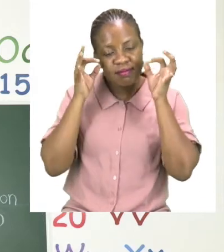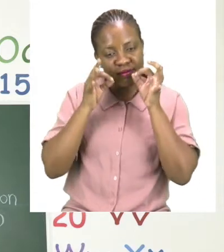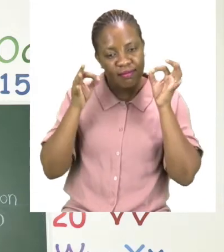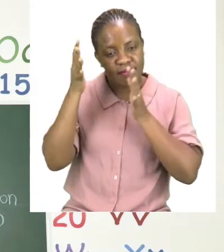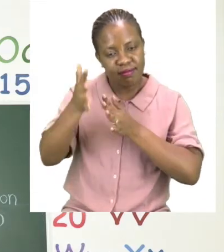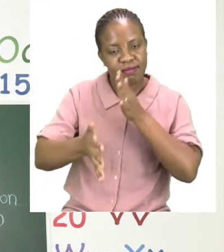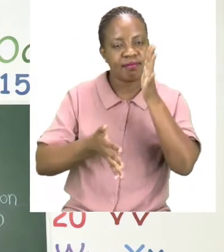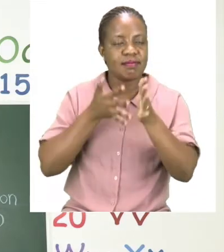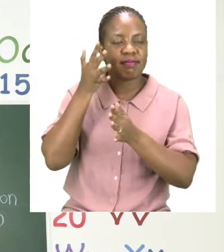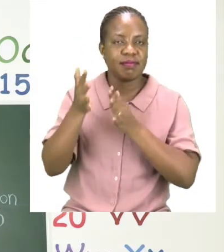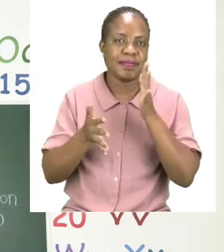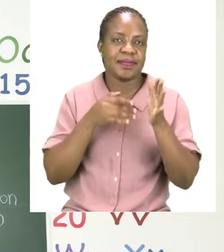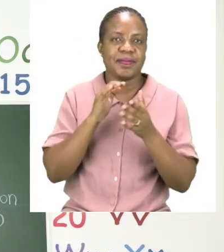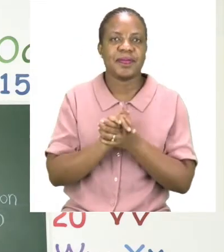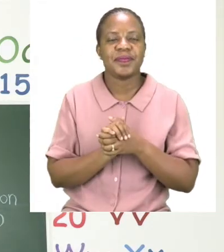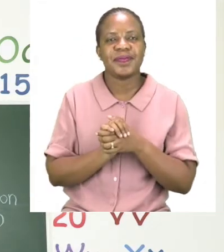special sanitizing song.